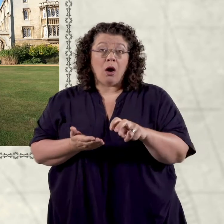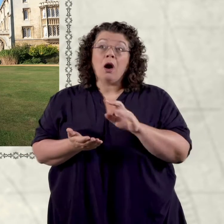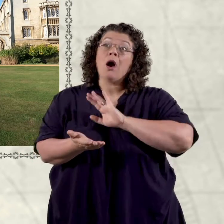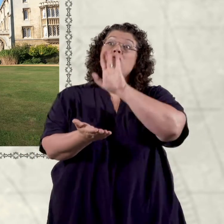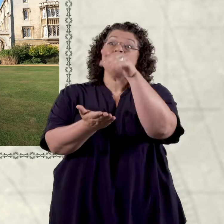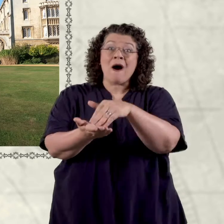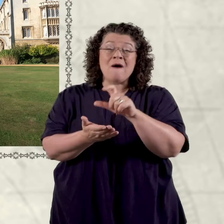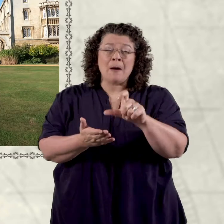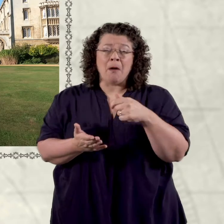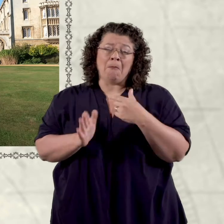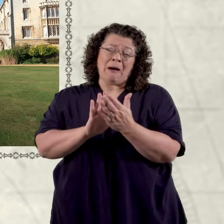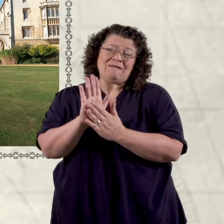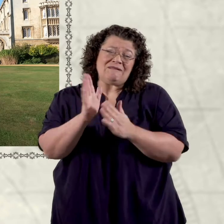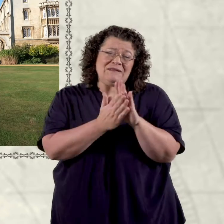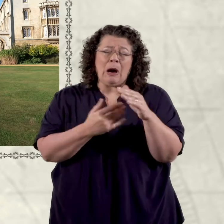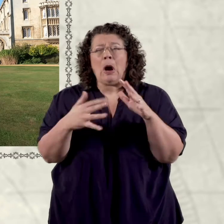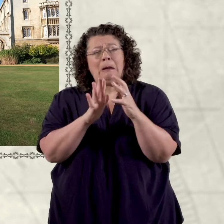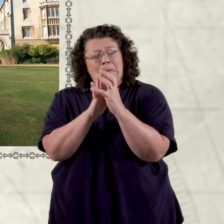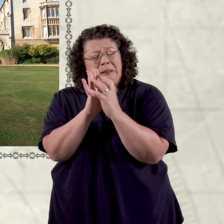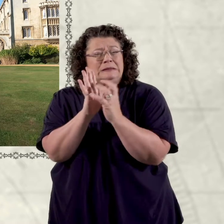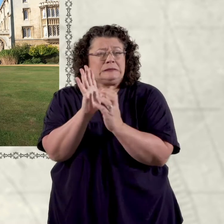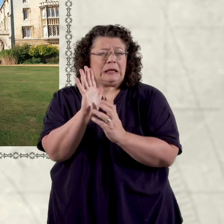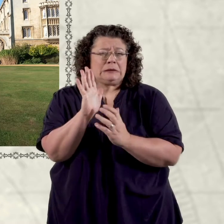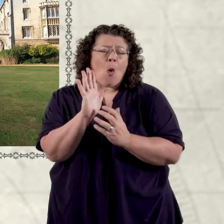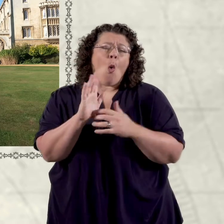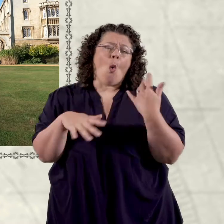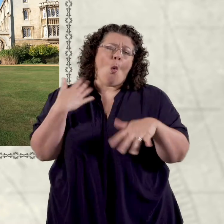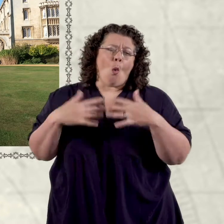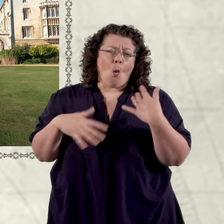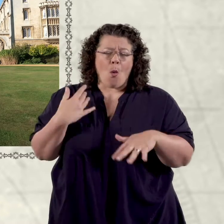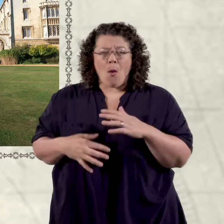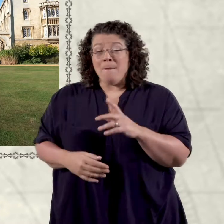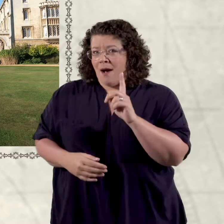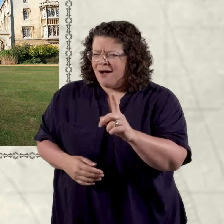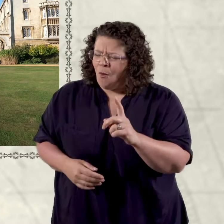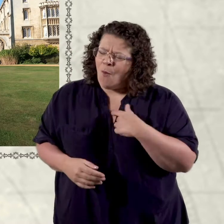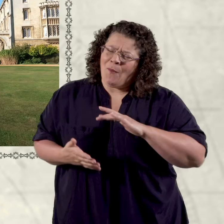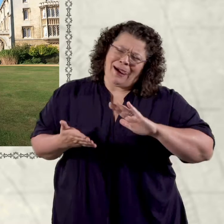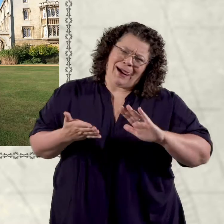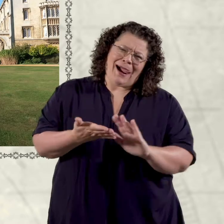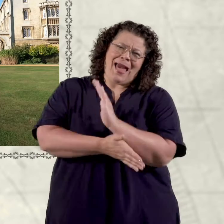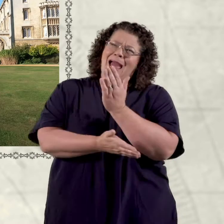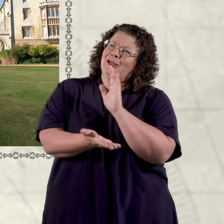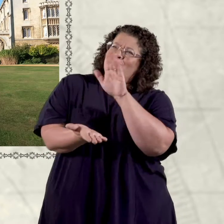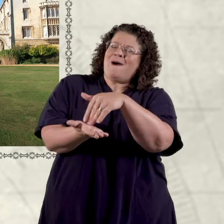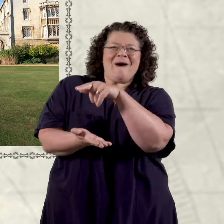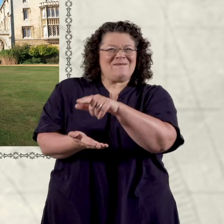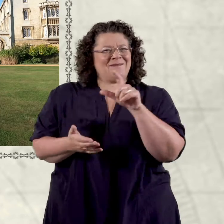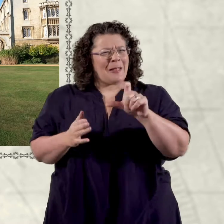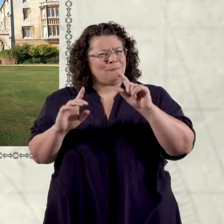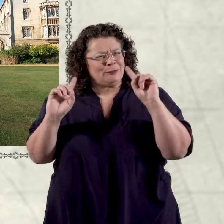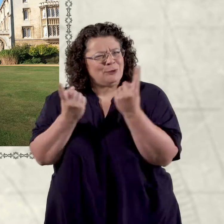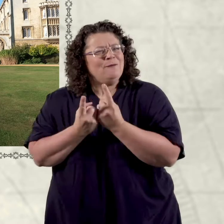had blisters on my feet by the time I reached Cambridge. But I was so glad to get there. To